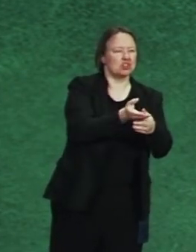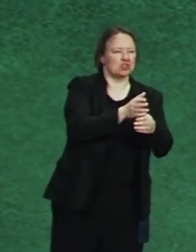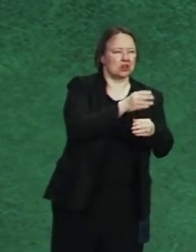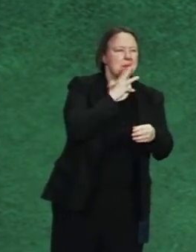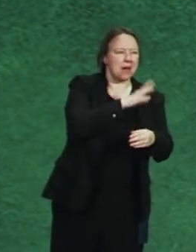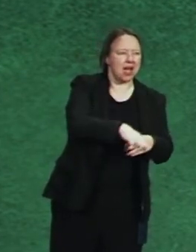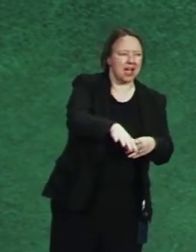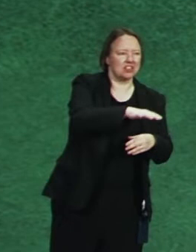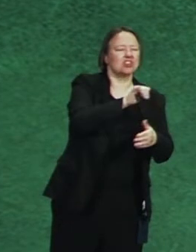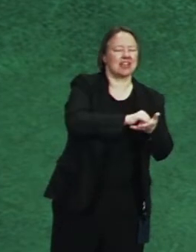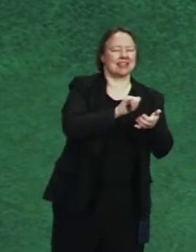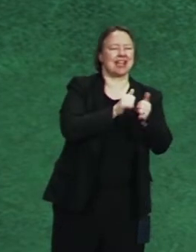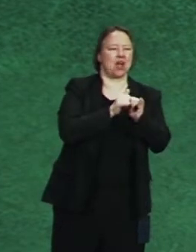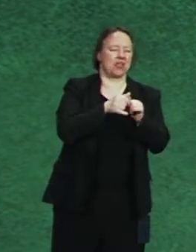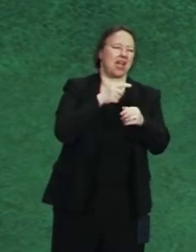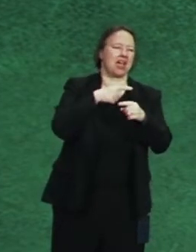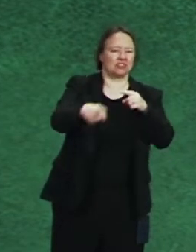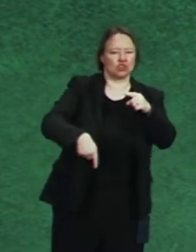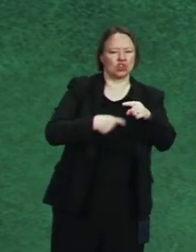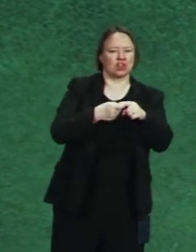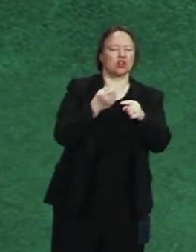works.